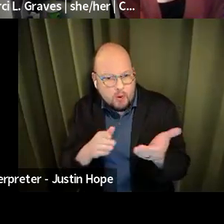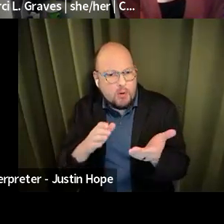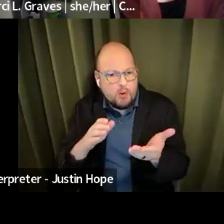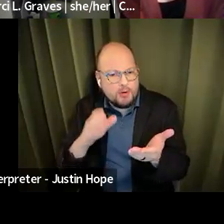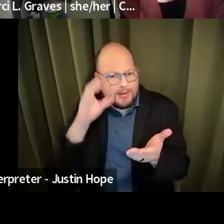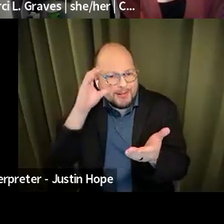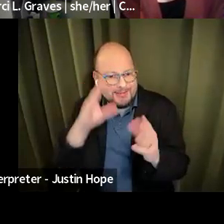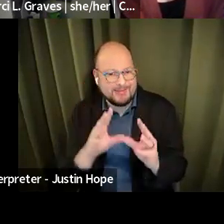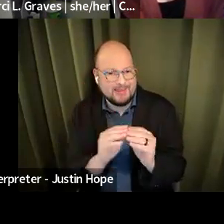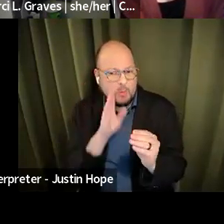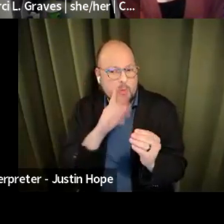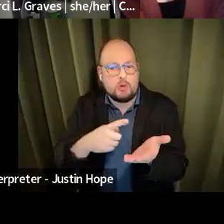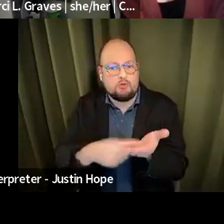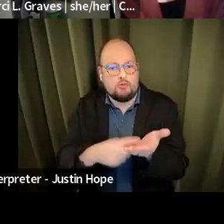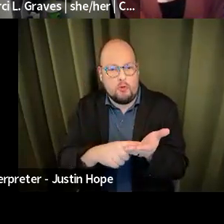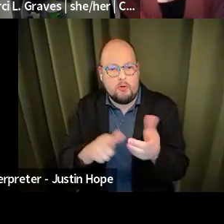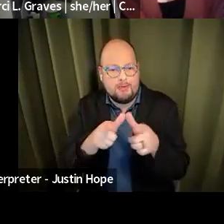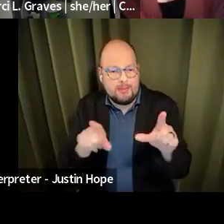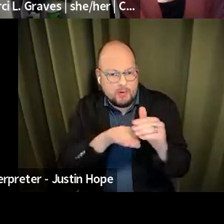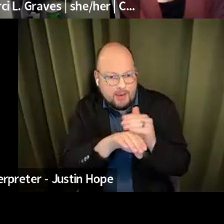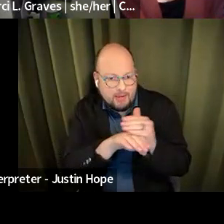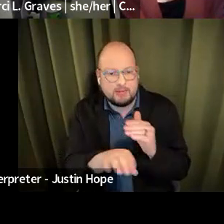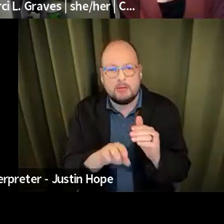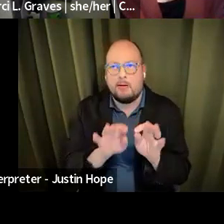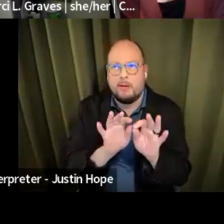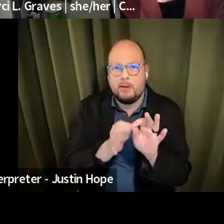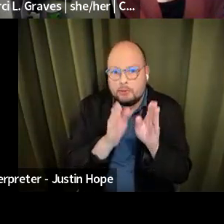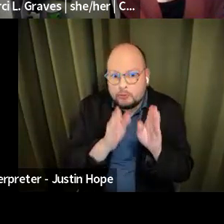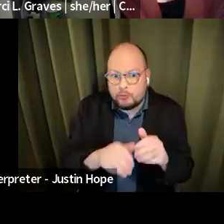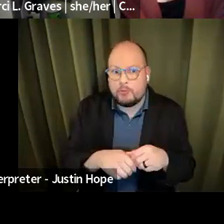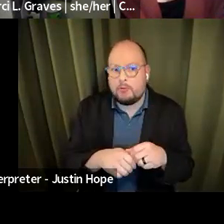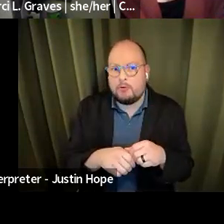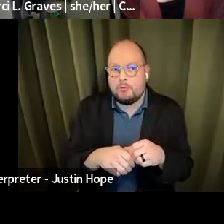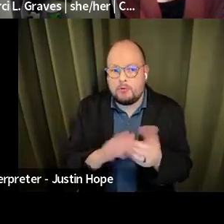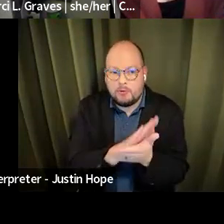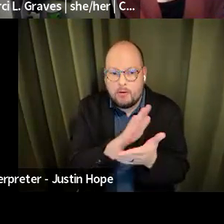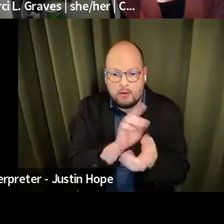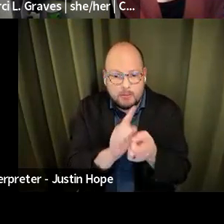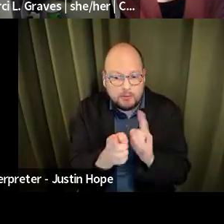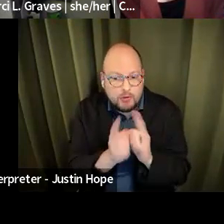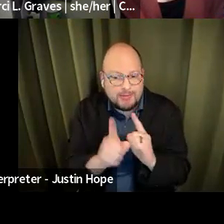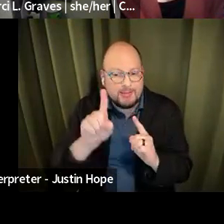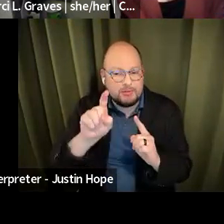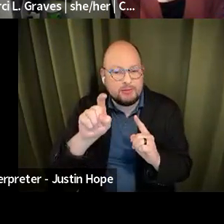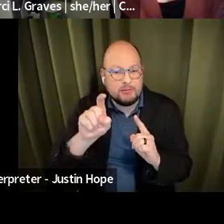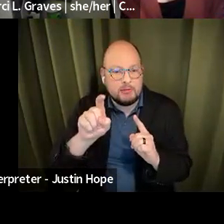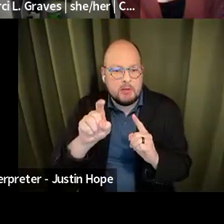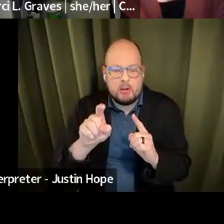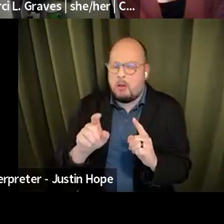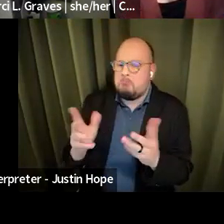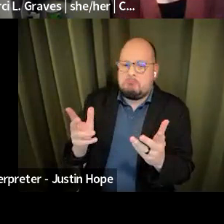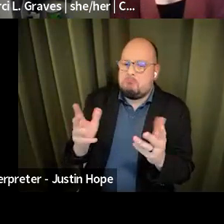language access, interpreters, document translation, etc.? We didn't have any scripting, and we just kind of